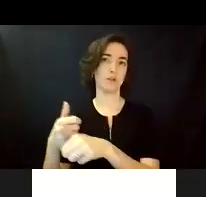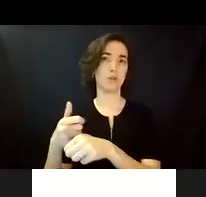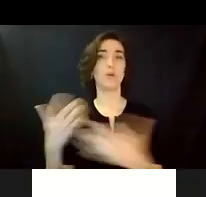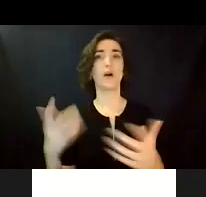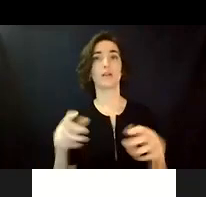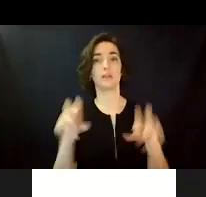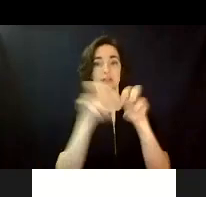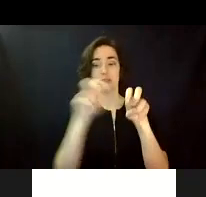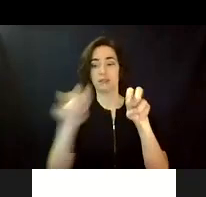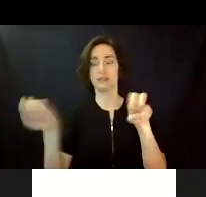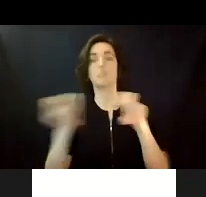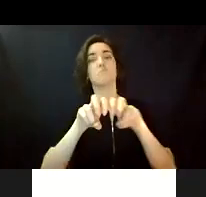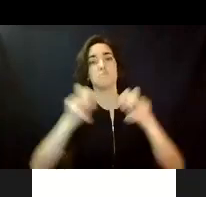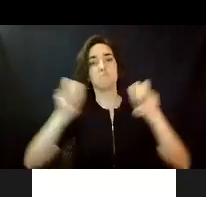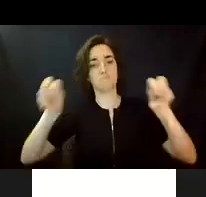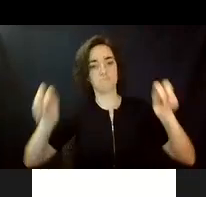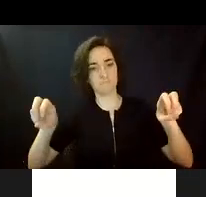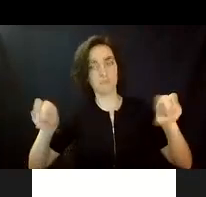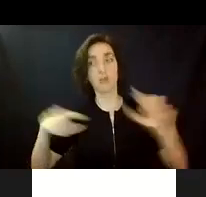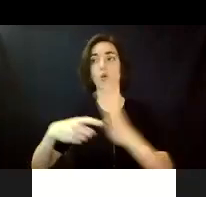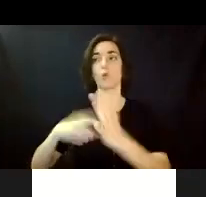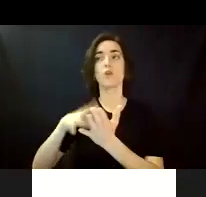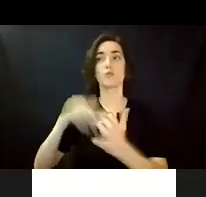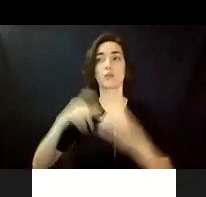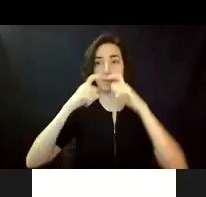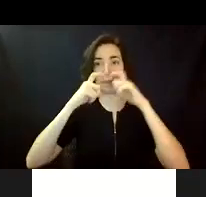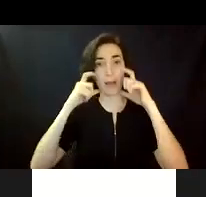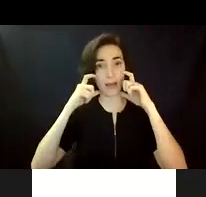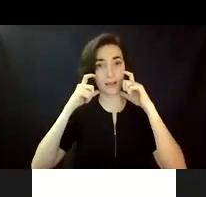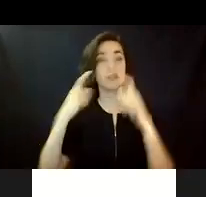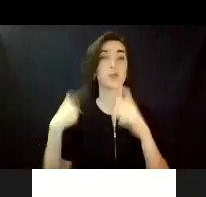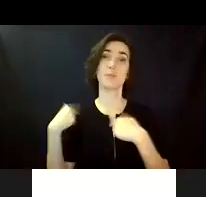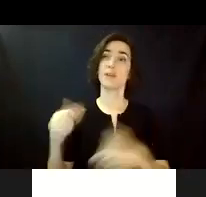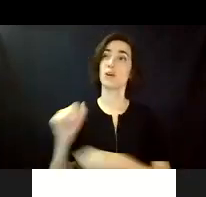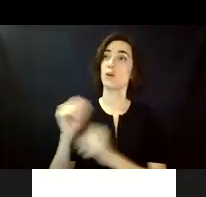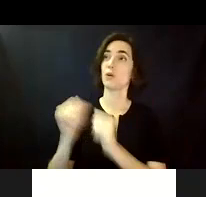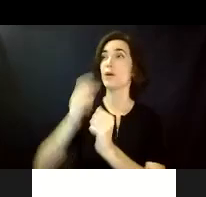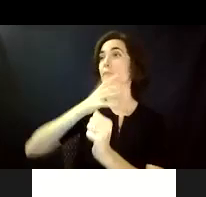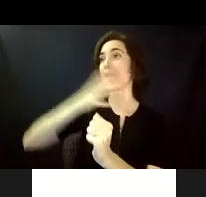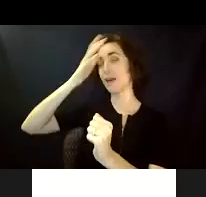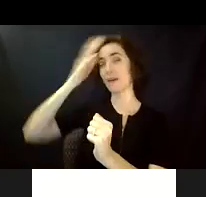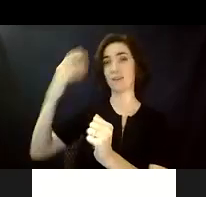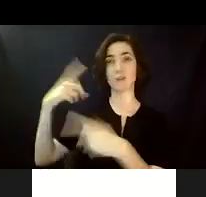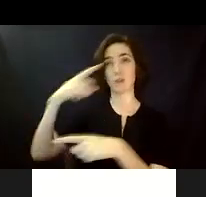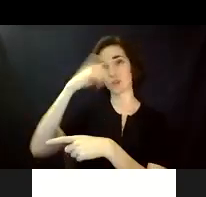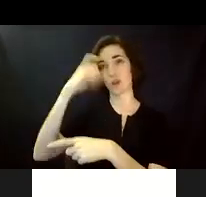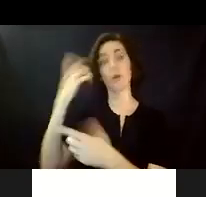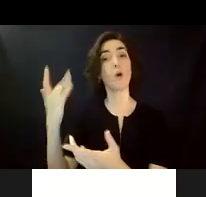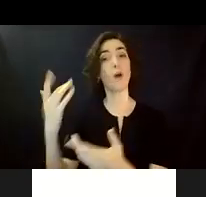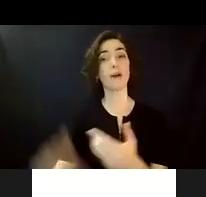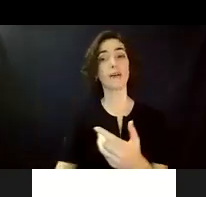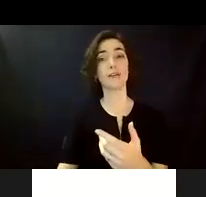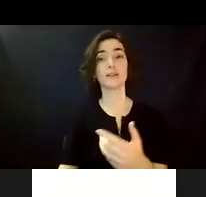distancing. We require masks, our students to wear a mask, which we've been working with our parents over the summer because some of our students who have